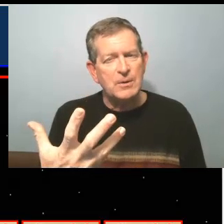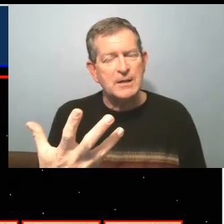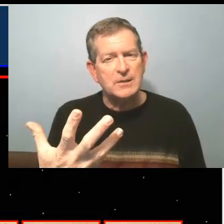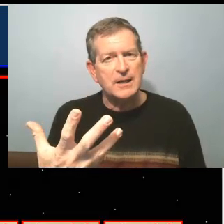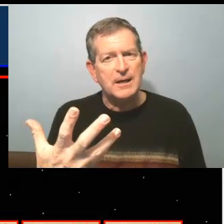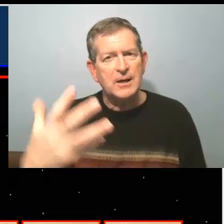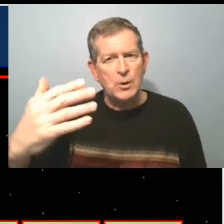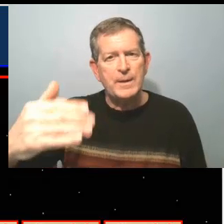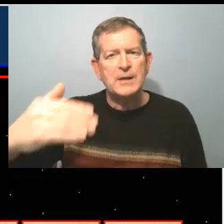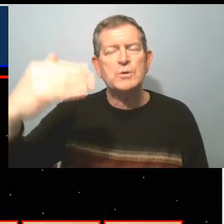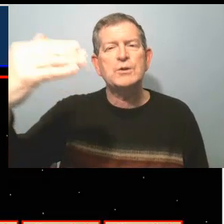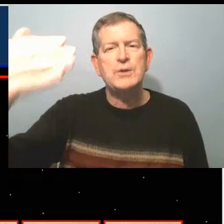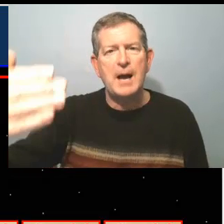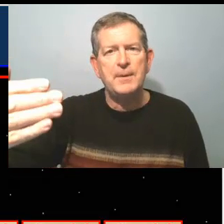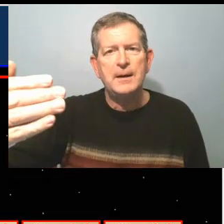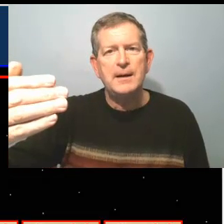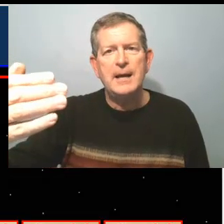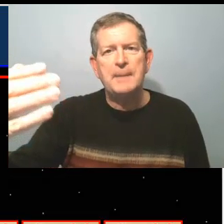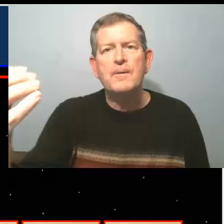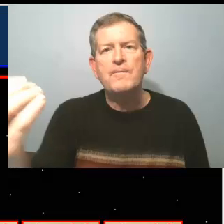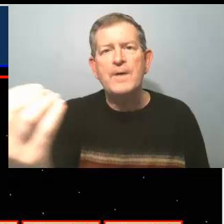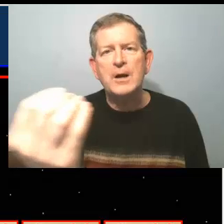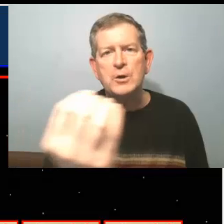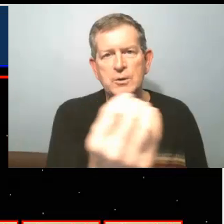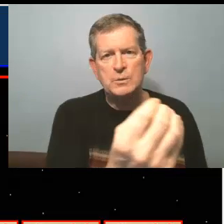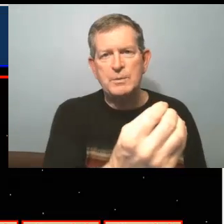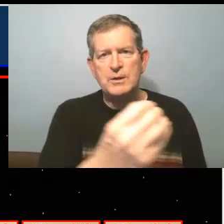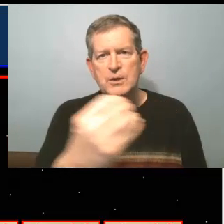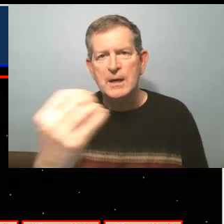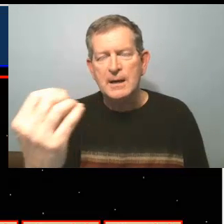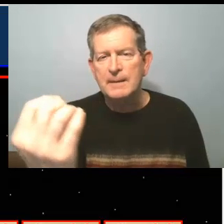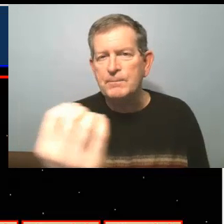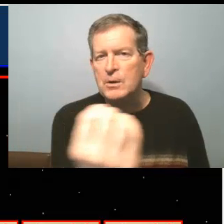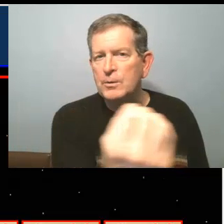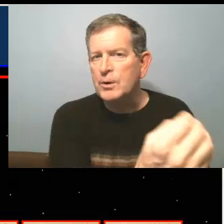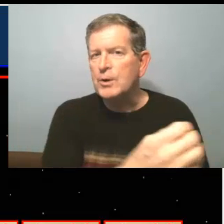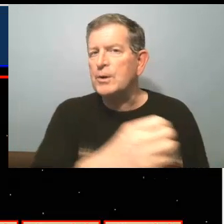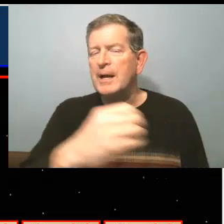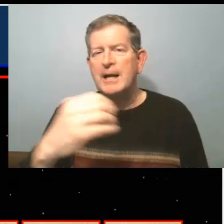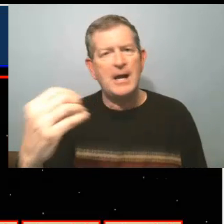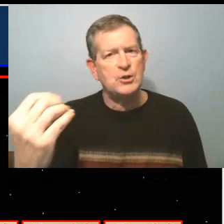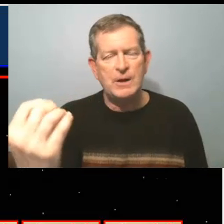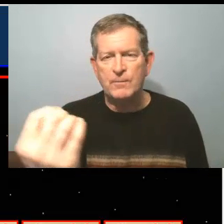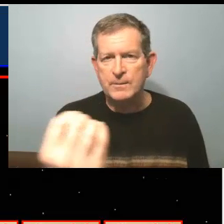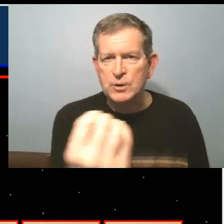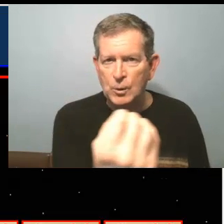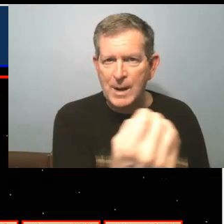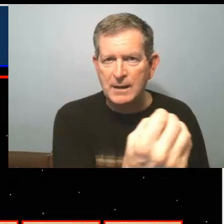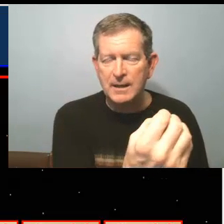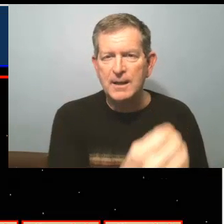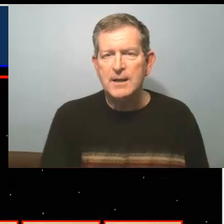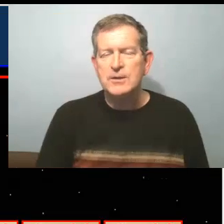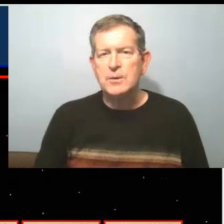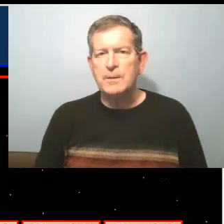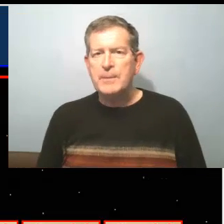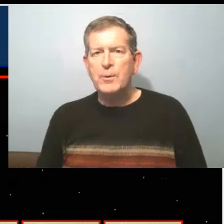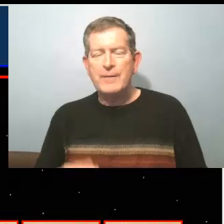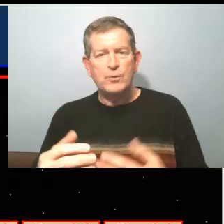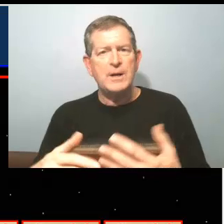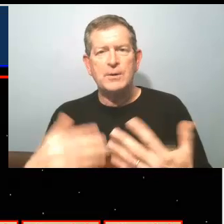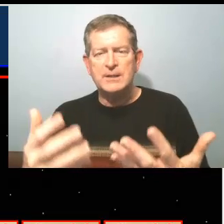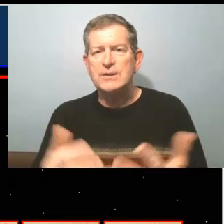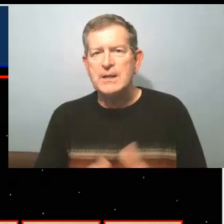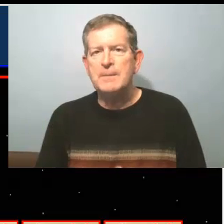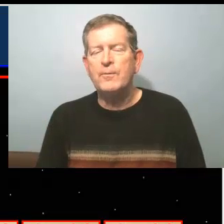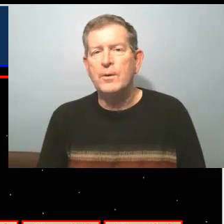taken seriously, go that extra step and perfect your speech. Learn how to conjugate verbs correctly so that people